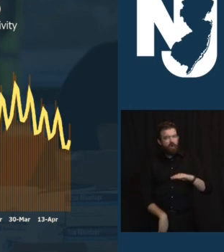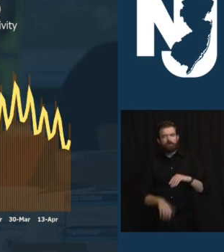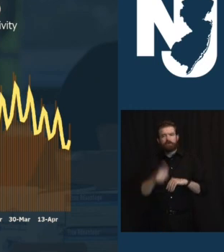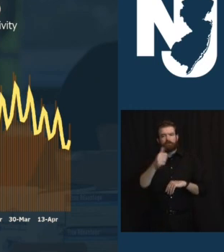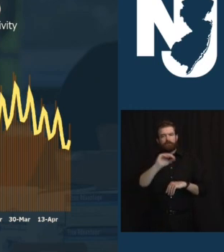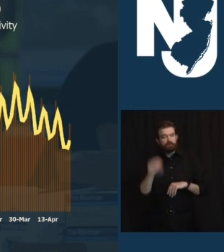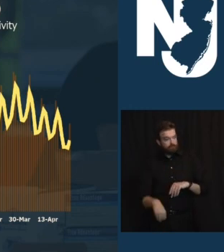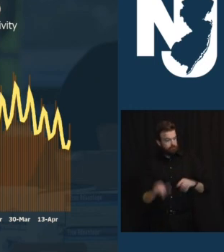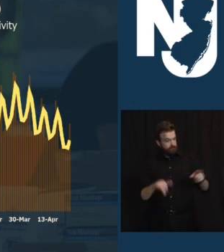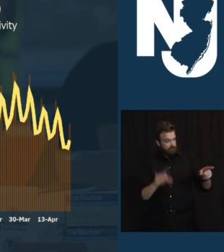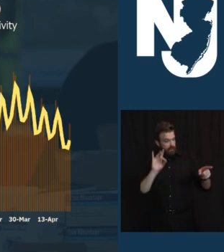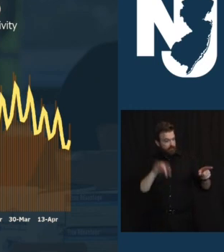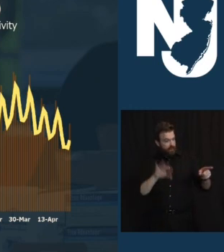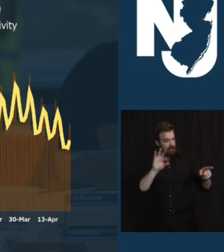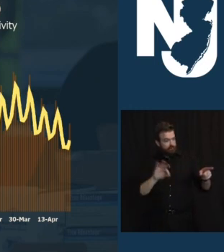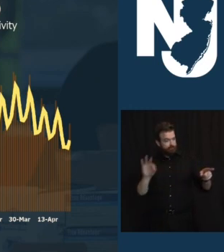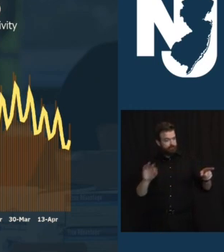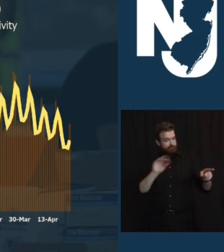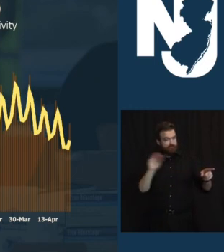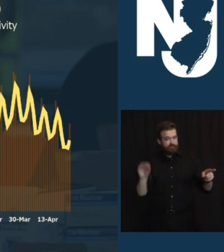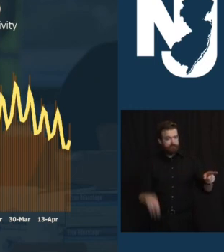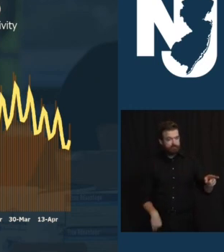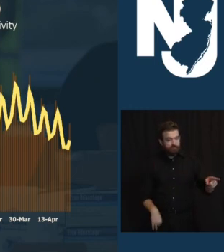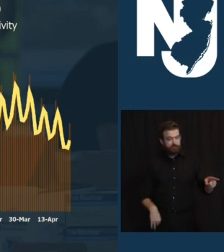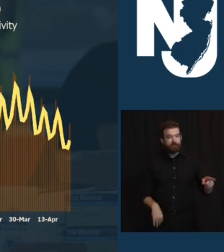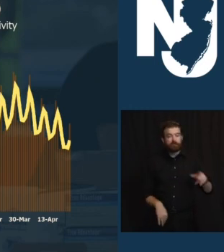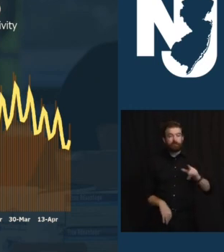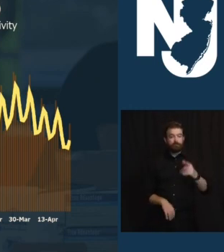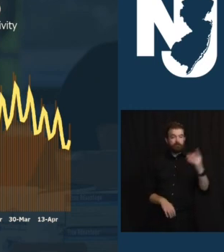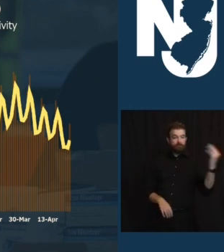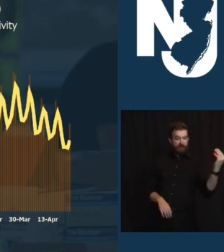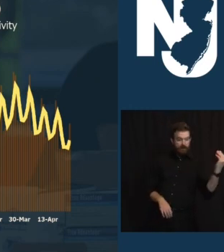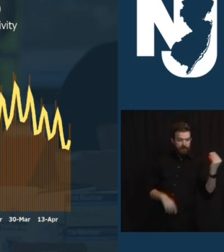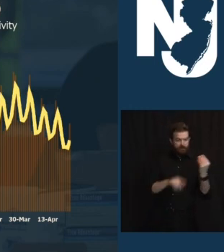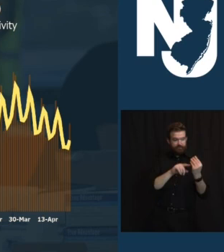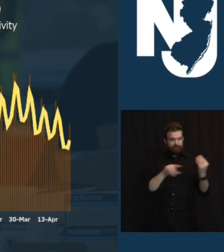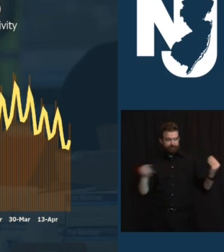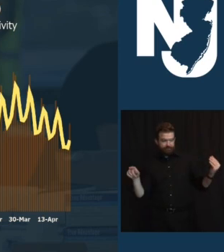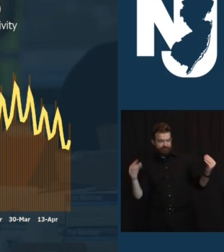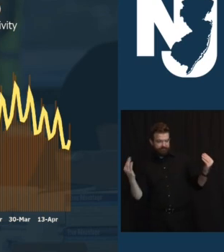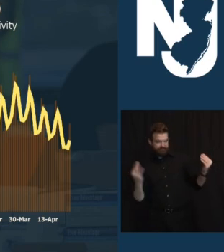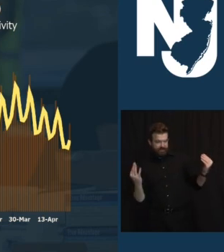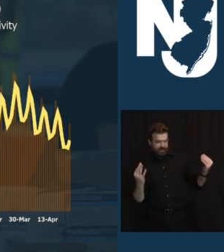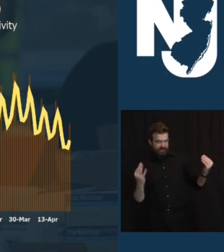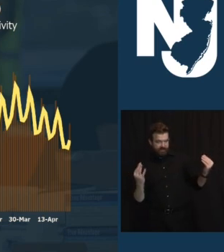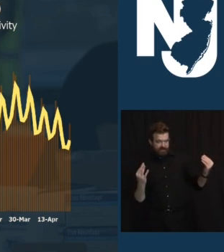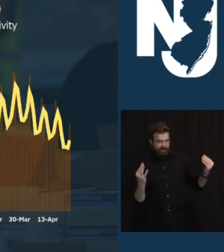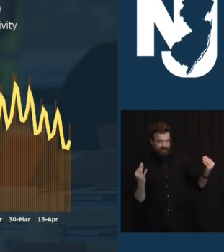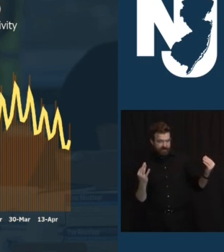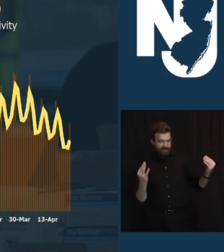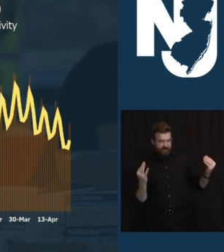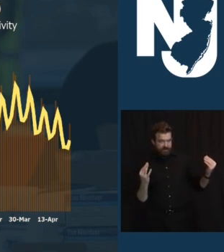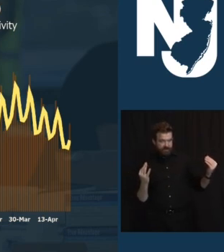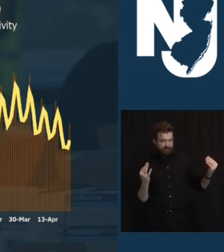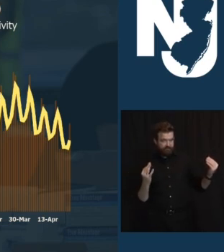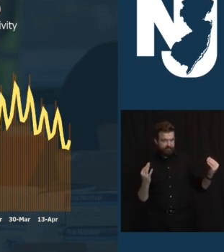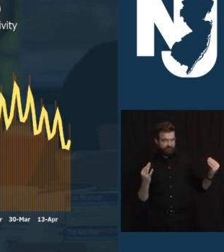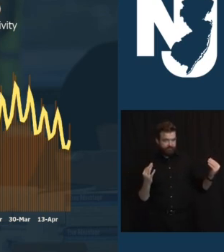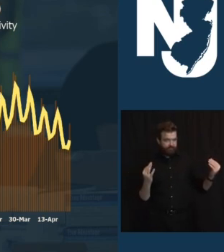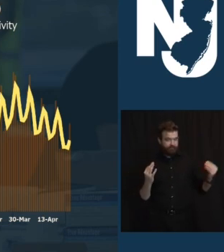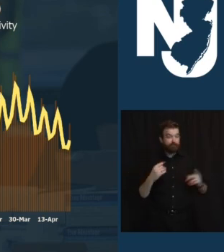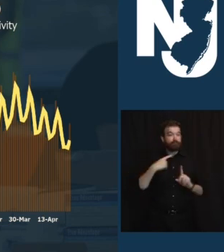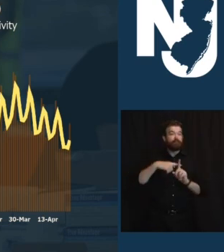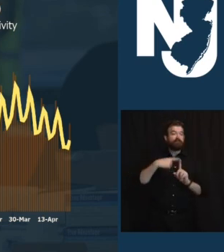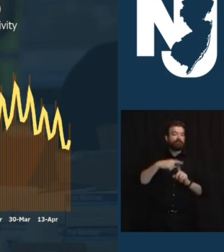Sunday through Saturday, so both 2 weekend days and 5 weekdays, the statewide positivity rate was an even